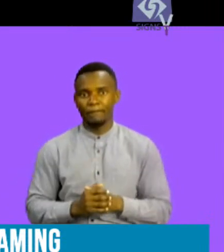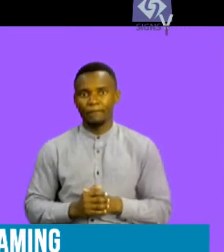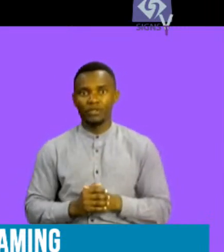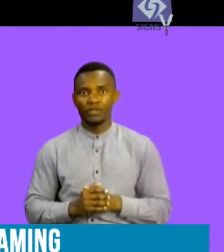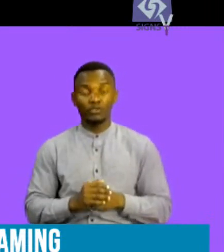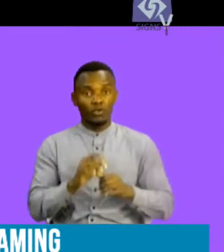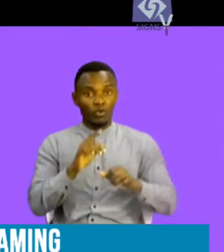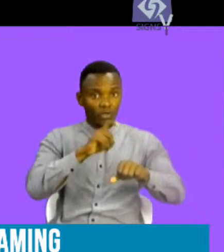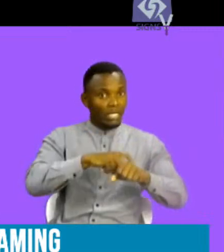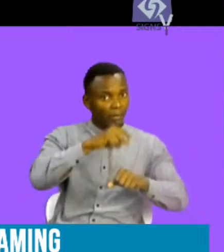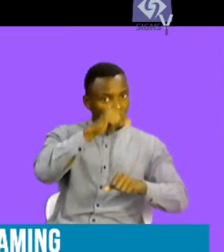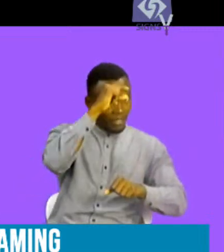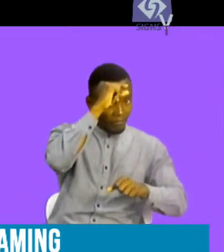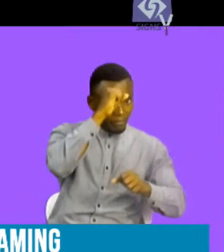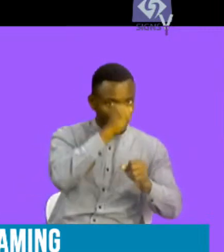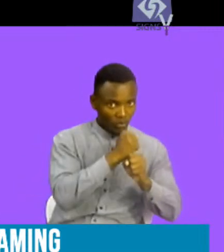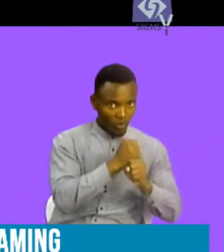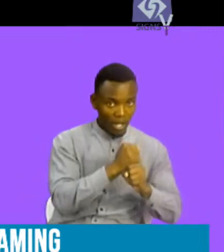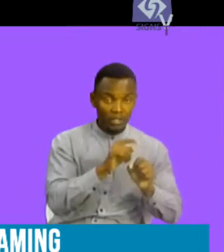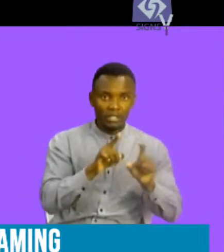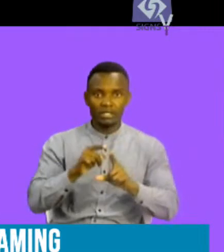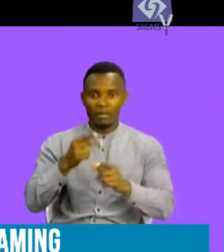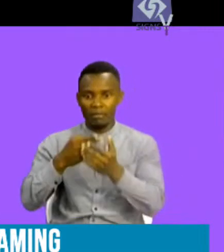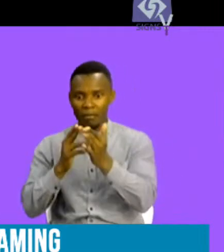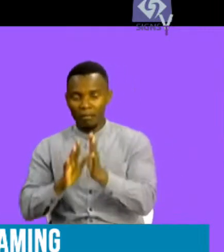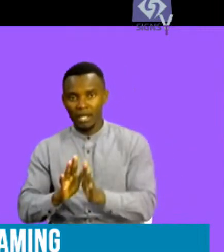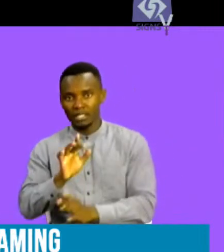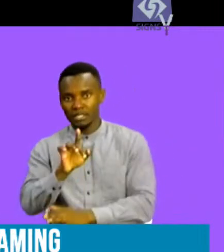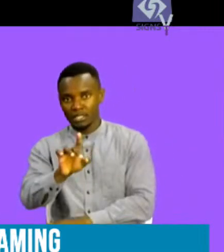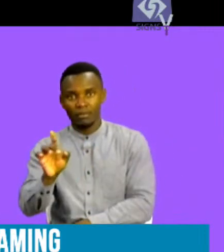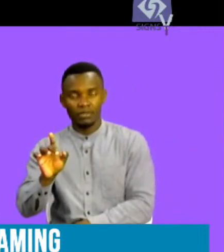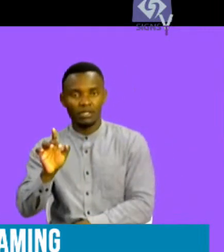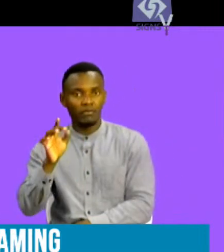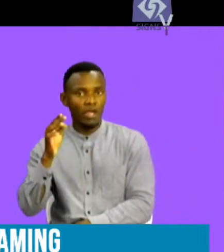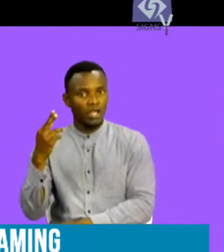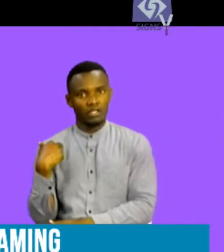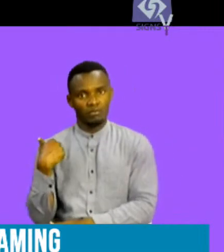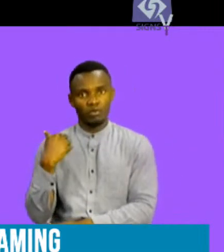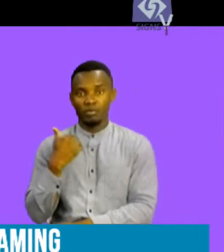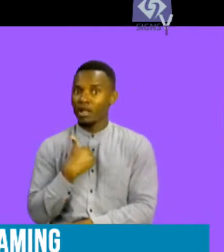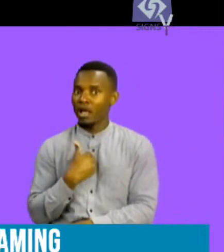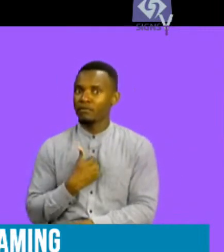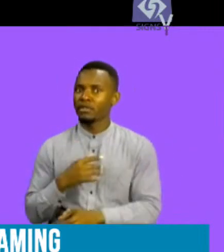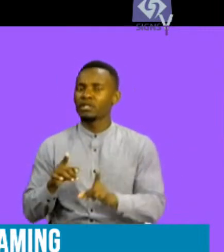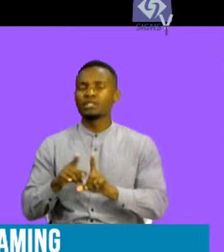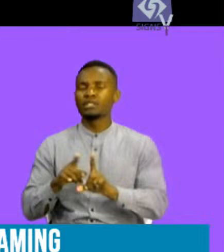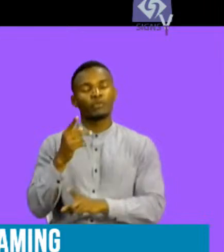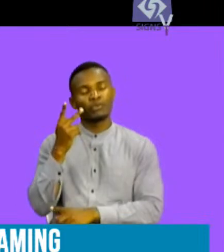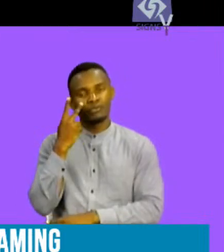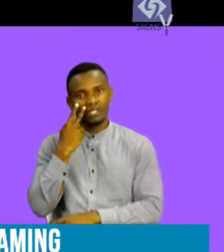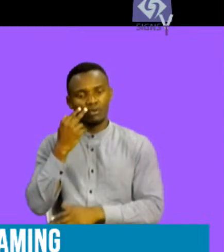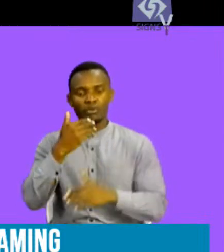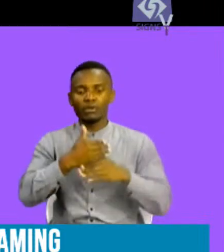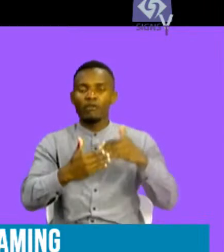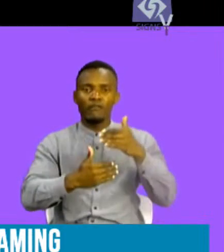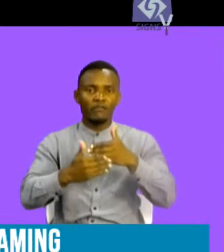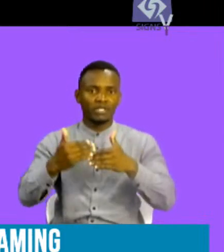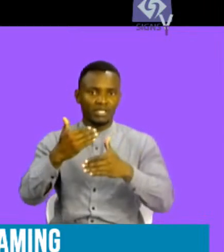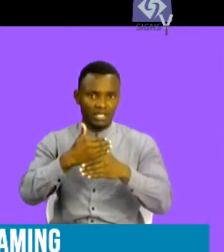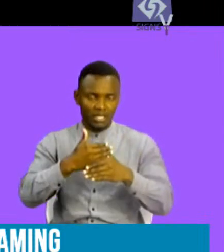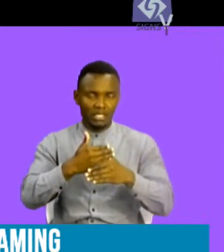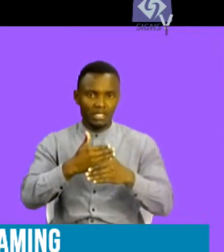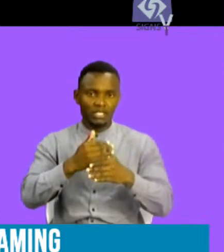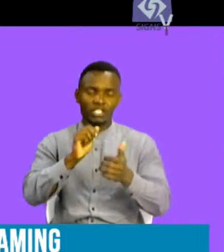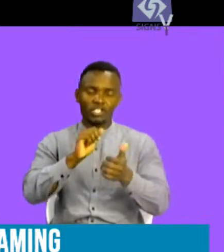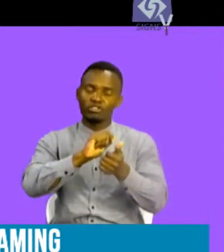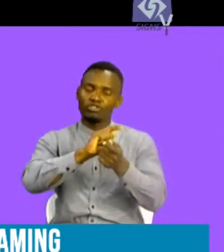we do our part as a government, the partners also have a responsibility to play, and we have seen facilities transforming and